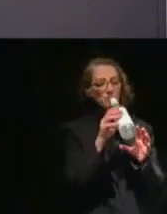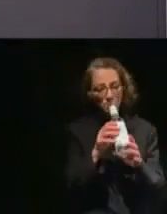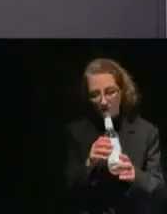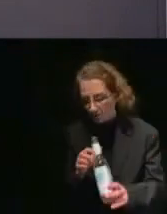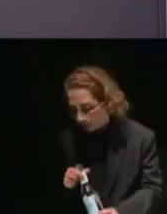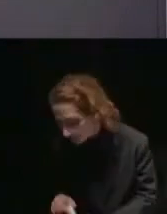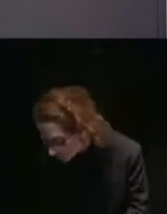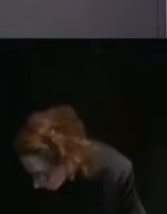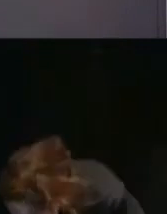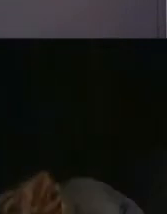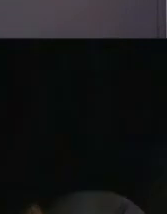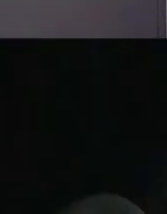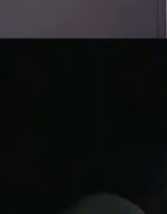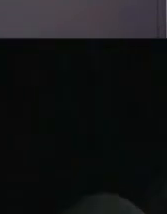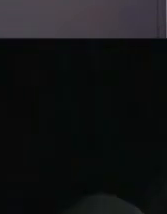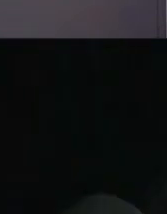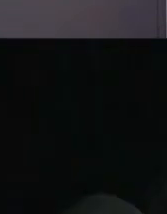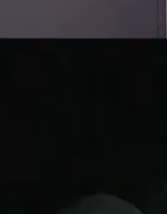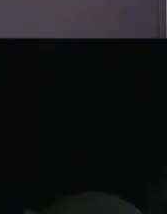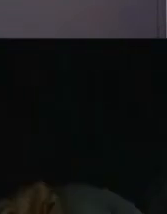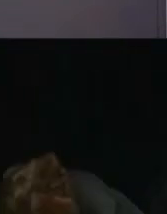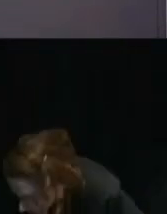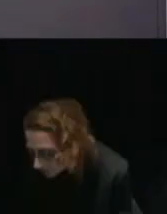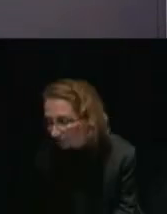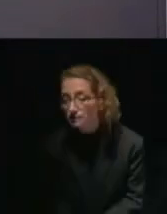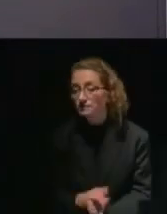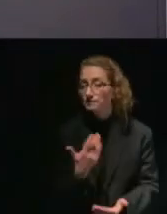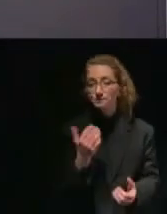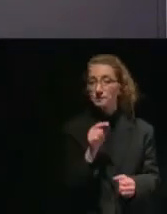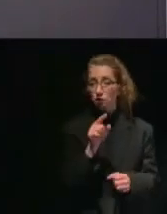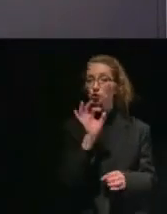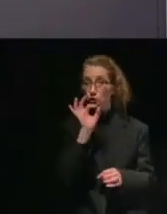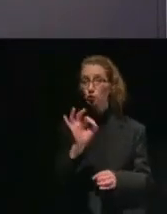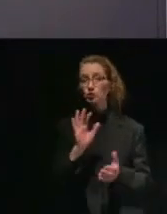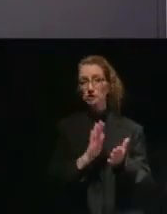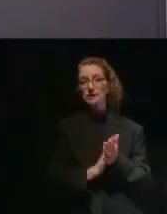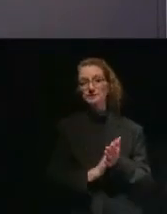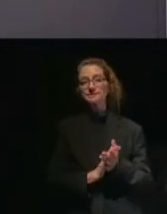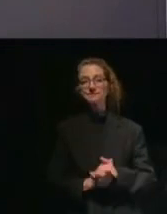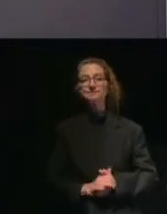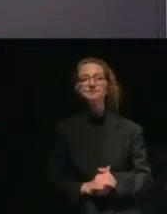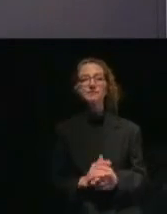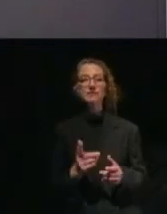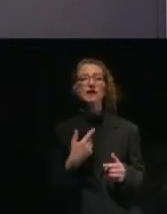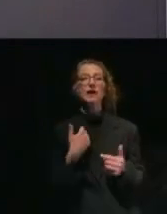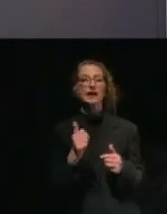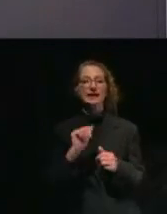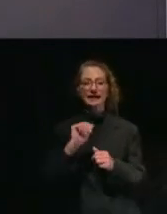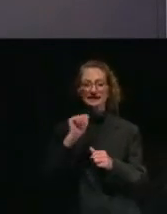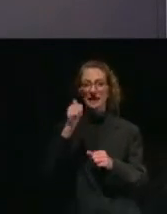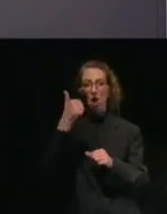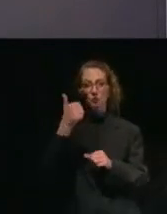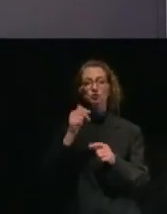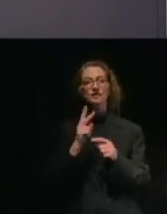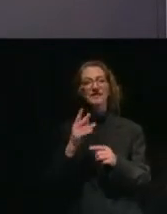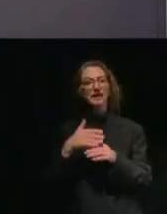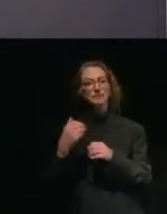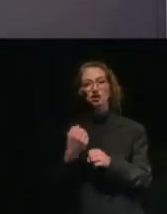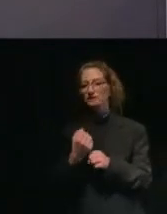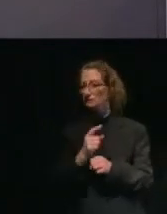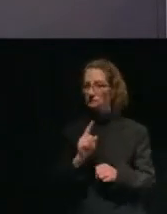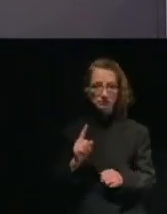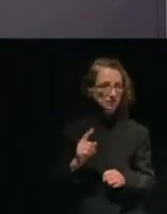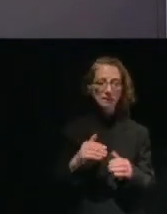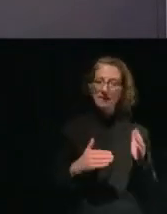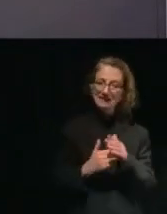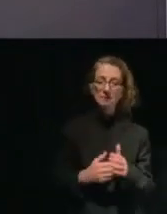not simply for a first primary and a second secondary, but a maximum of four different types of employment or income